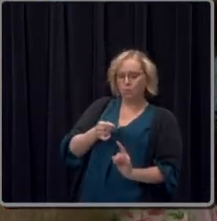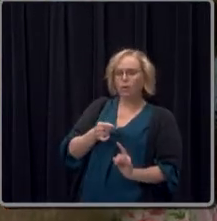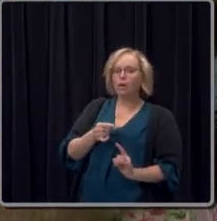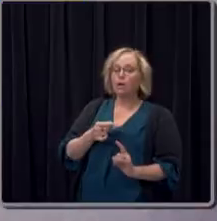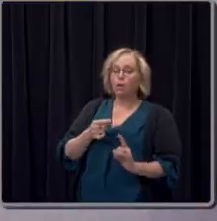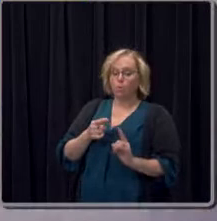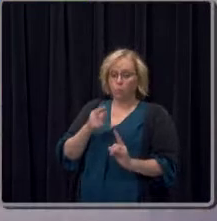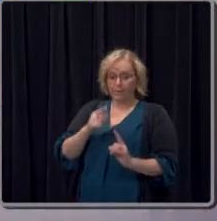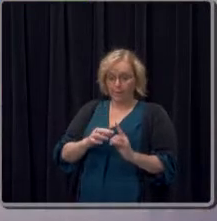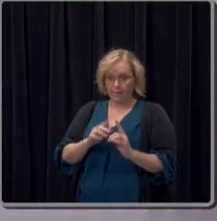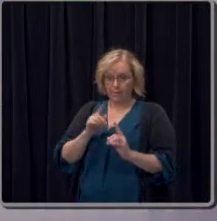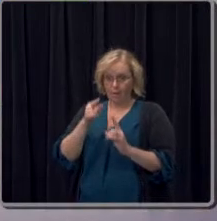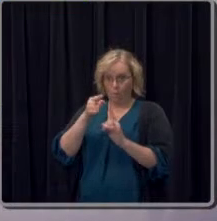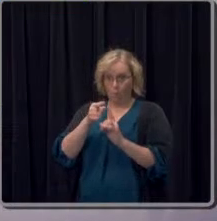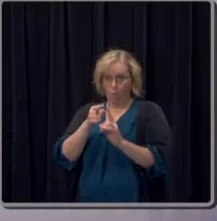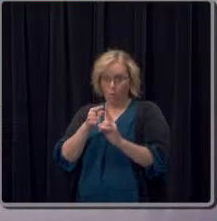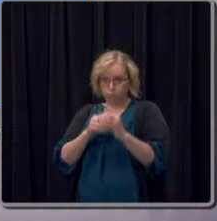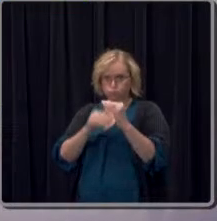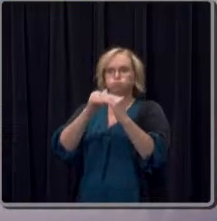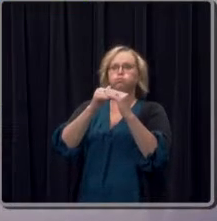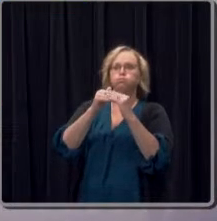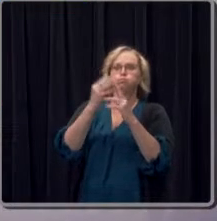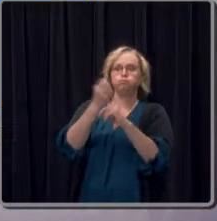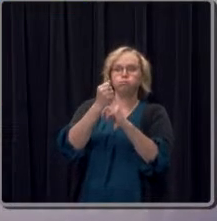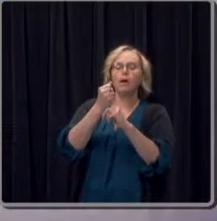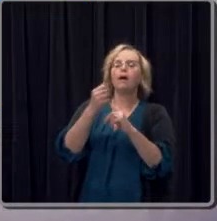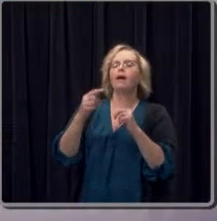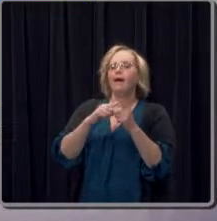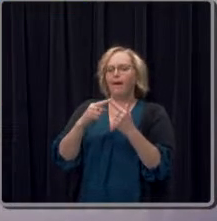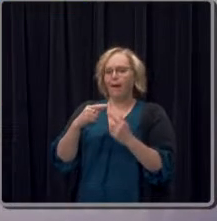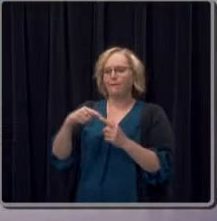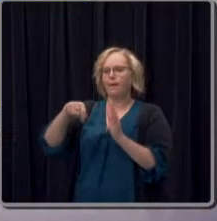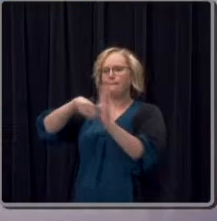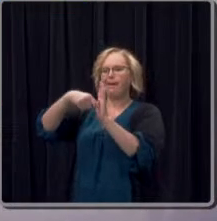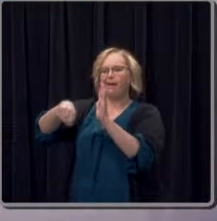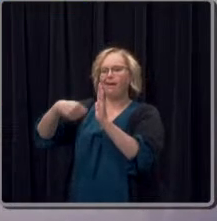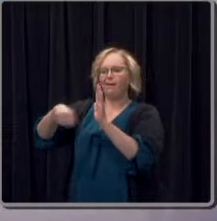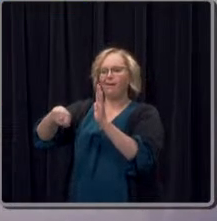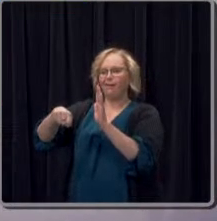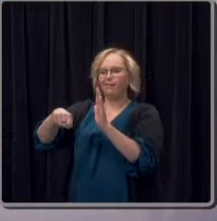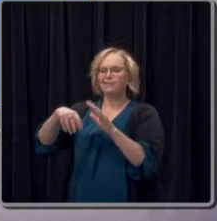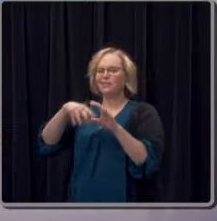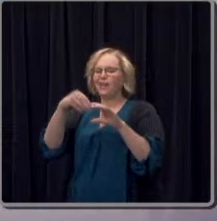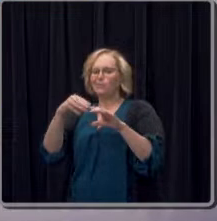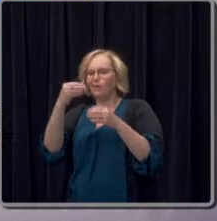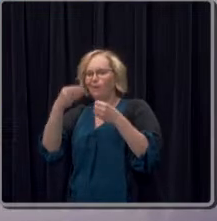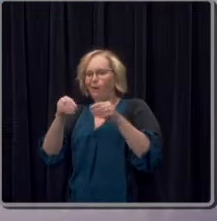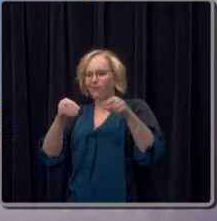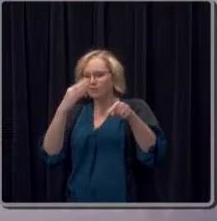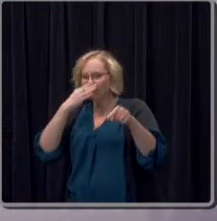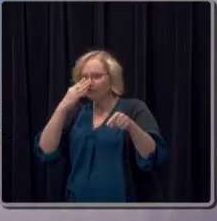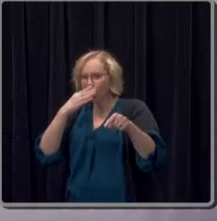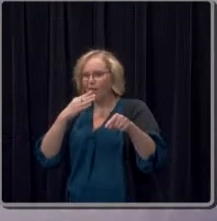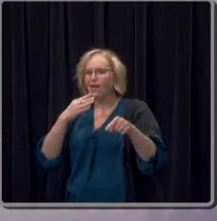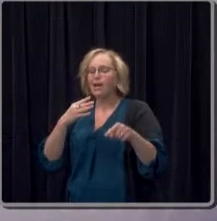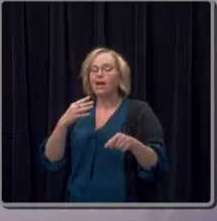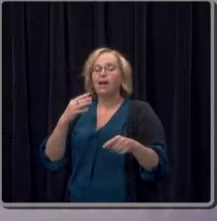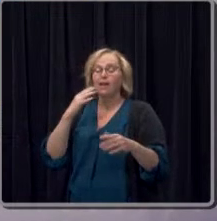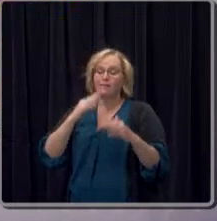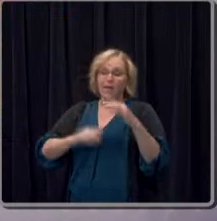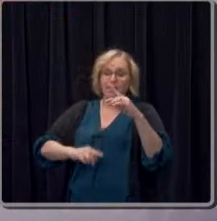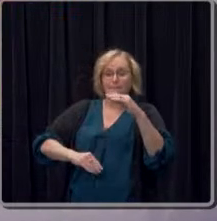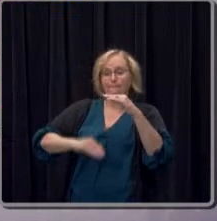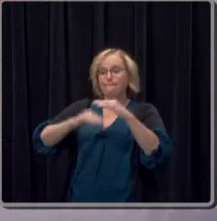then you can see in the pictures there, we have a goal bell outside the office at the front of our school, and so they get to celebrate every time they meet their